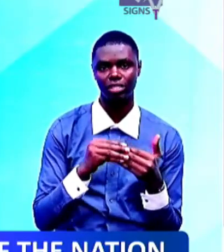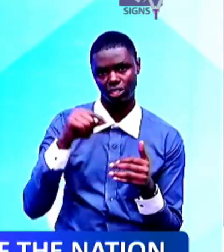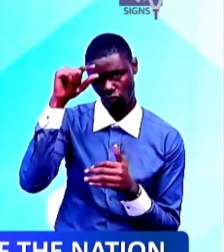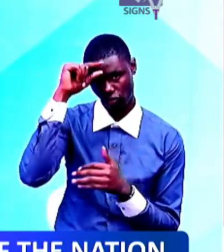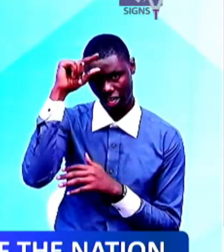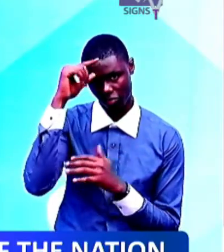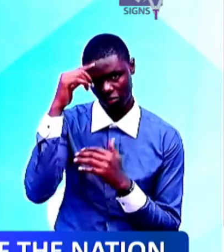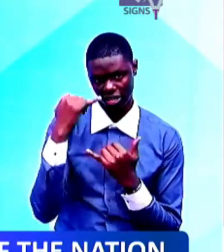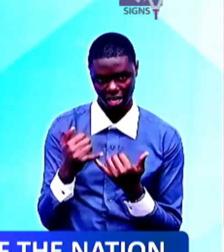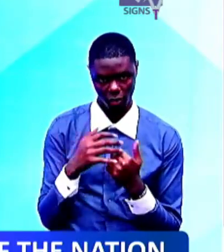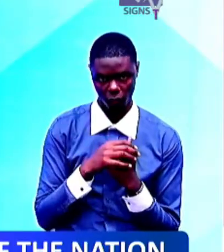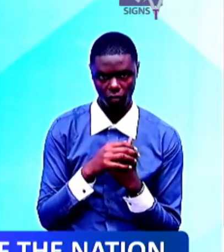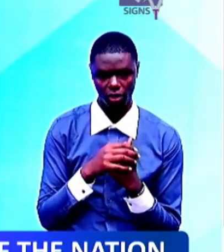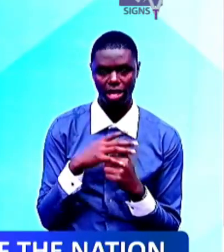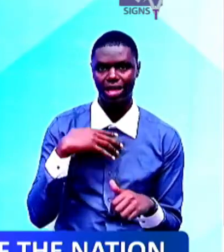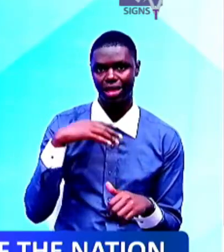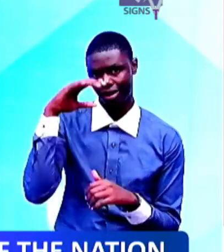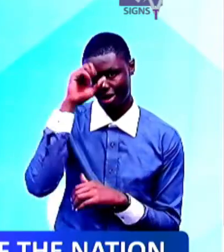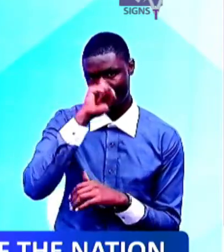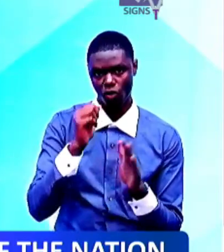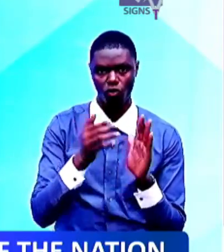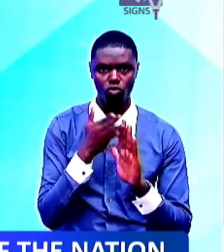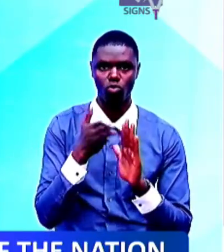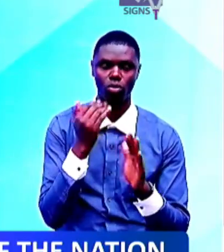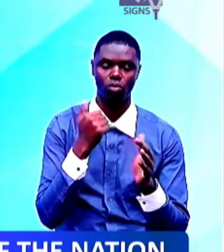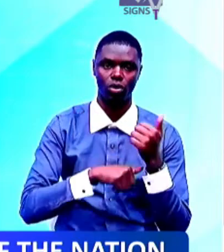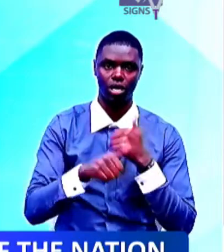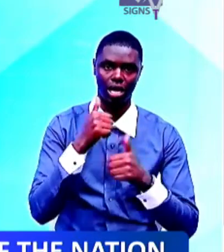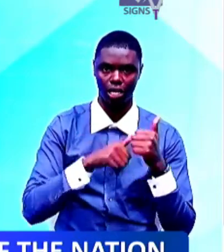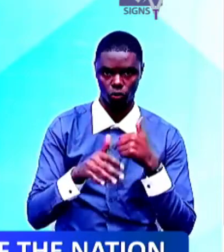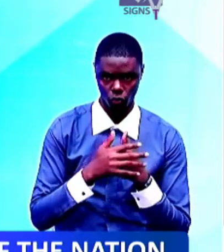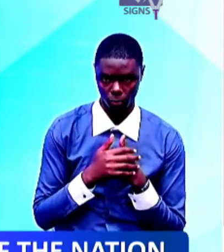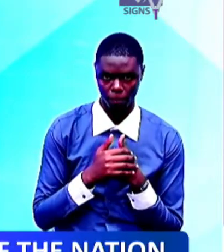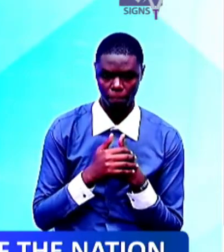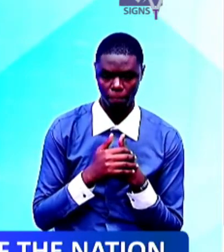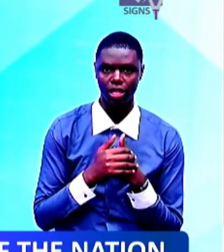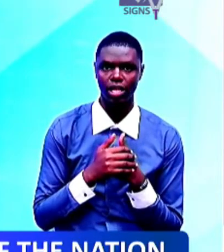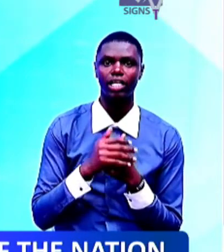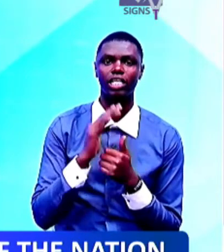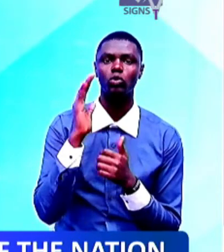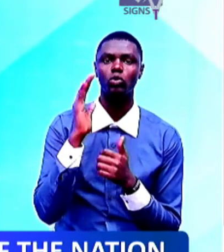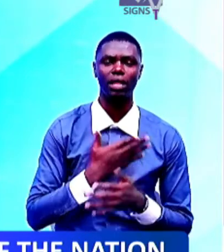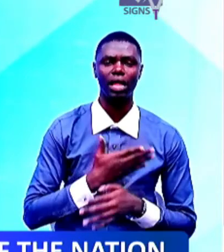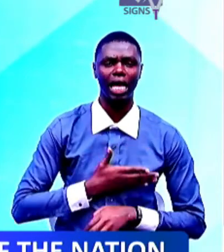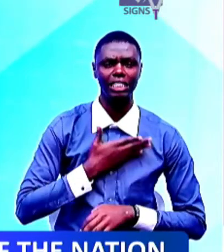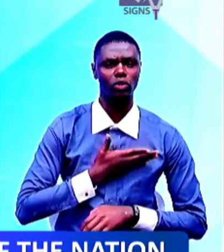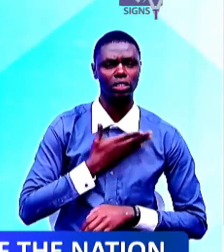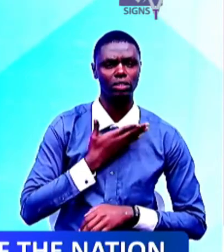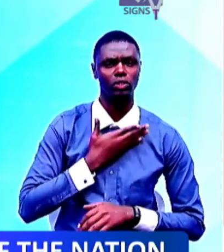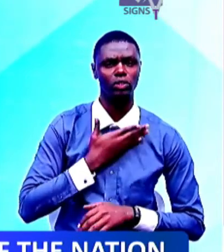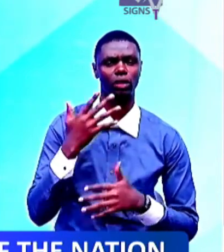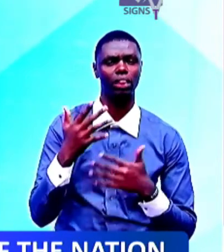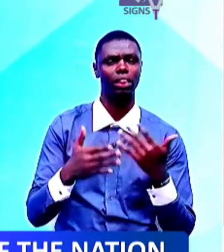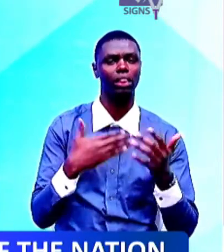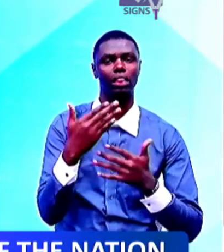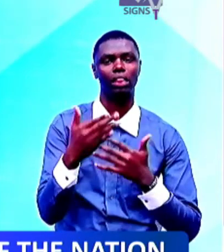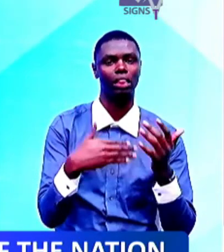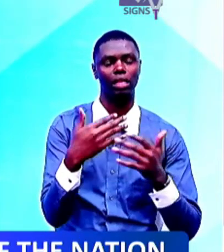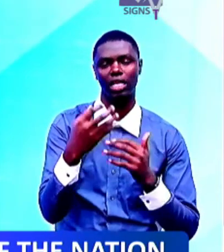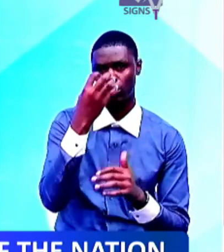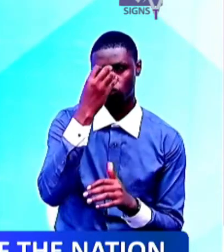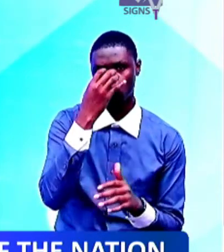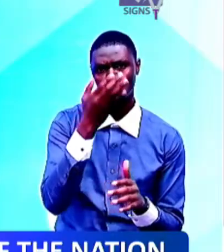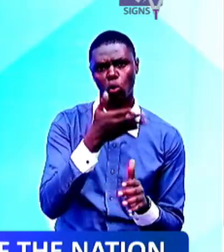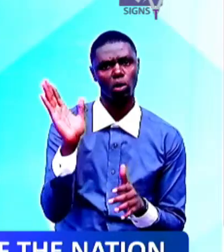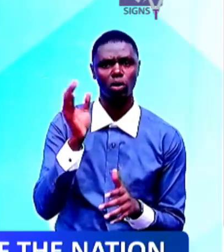all right, and lack of quick action over time, it will be agitation like that, because even if Ruto left power